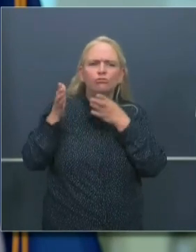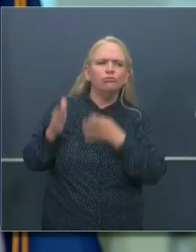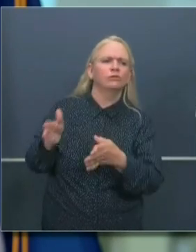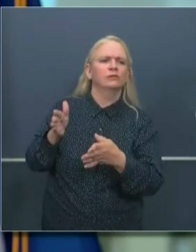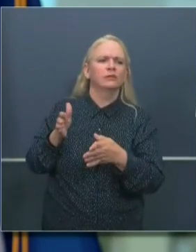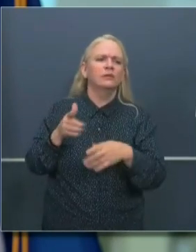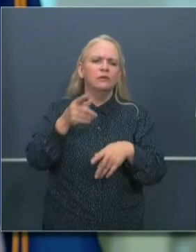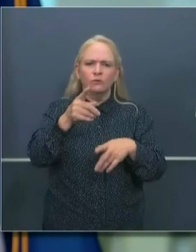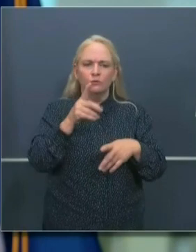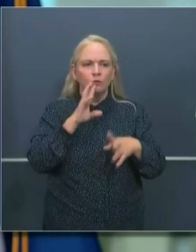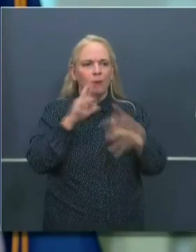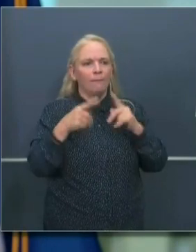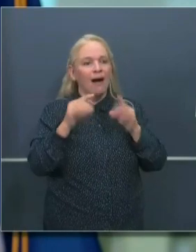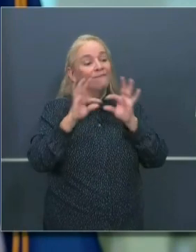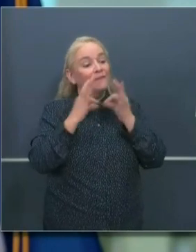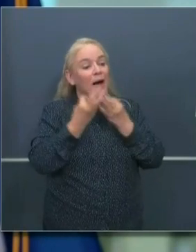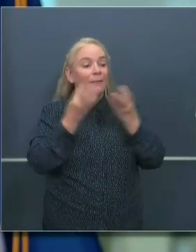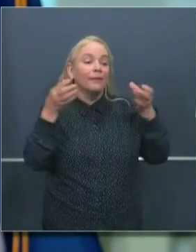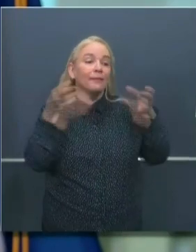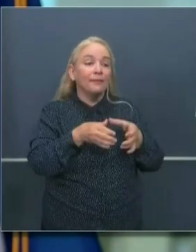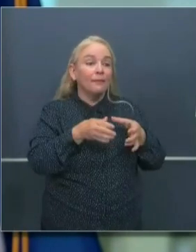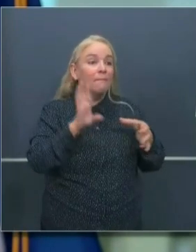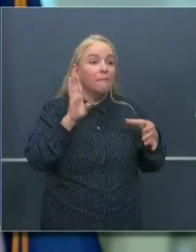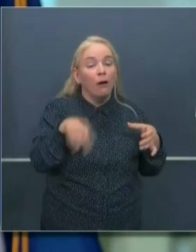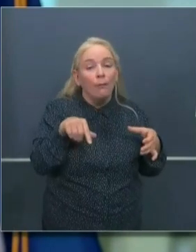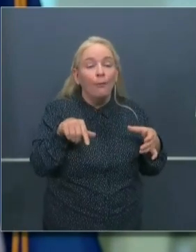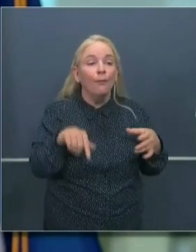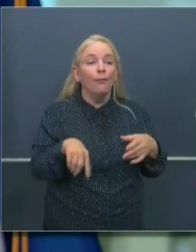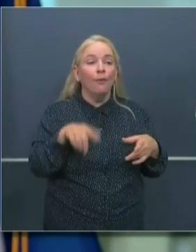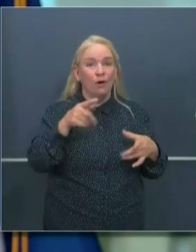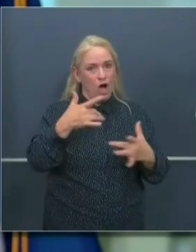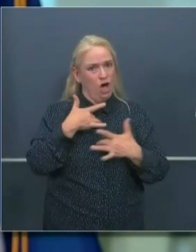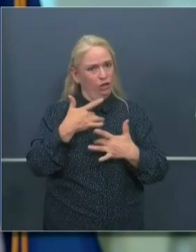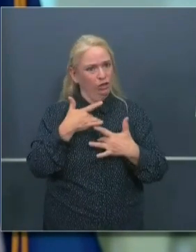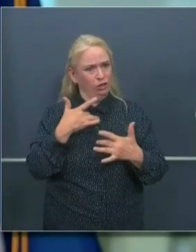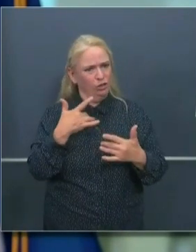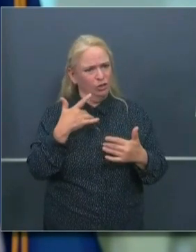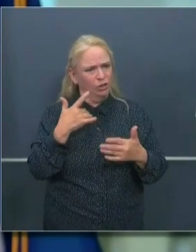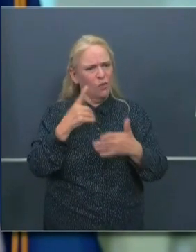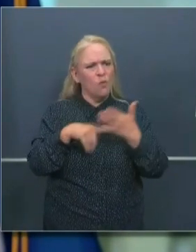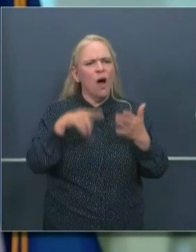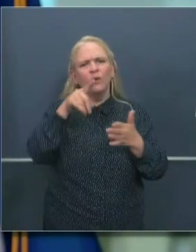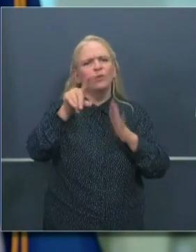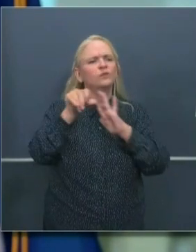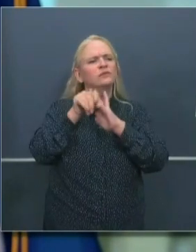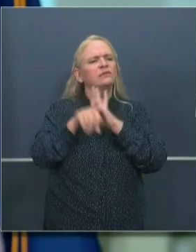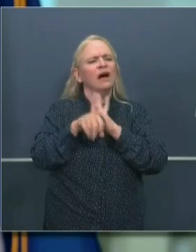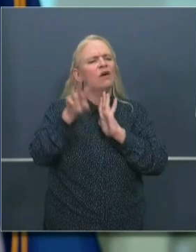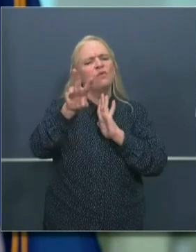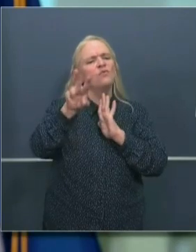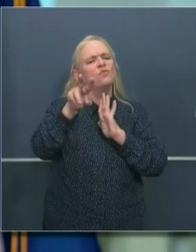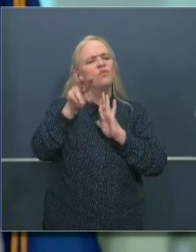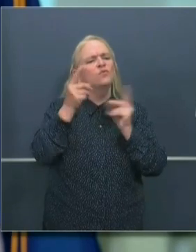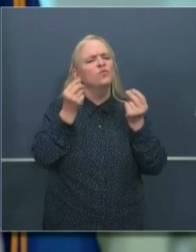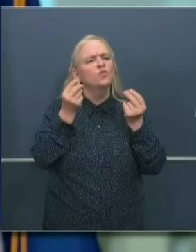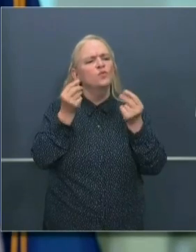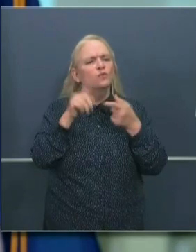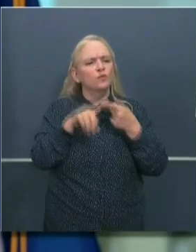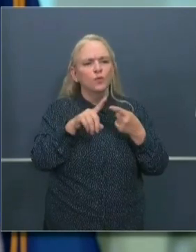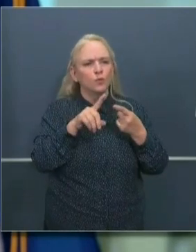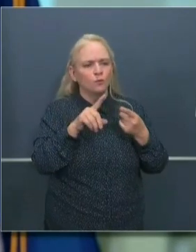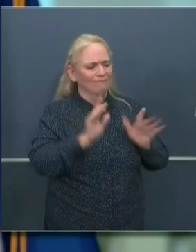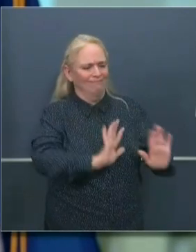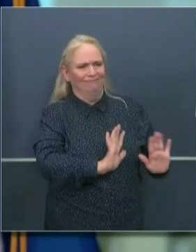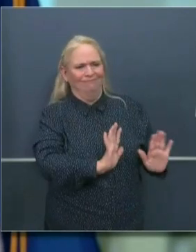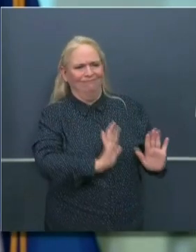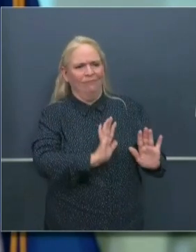family barbecues and the concern about people gathering. Is there anything you can do as a state to discourage that or regulate that in any way, or is